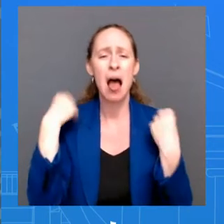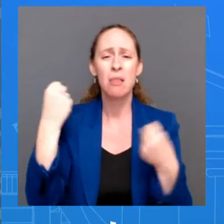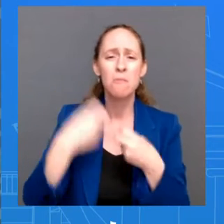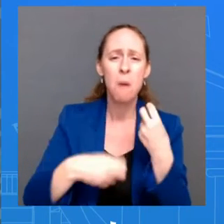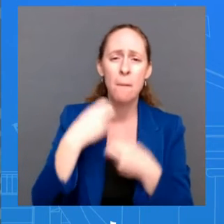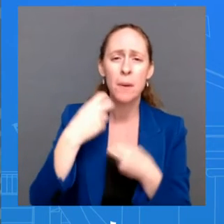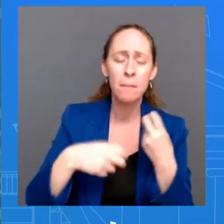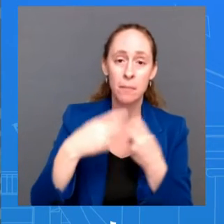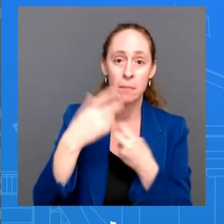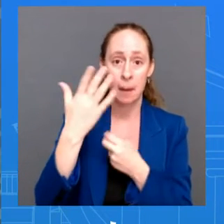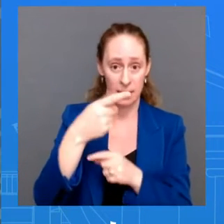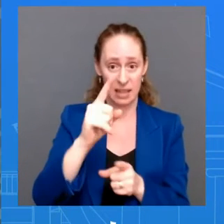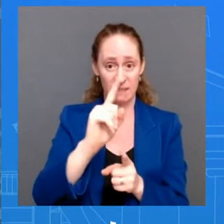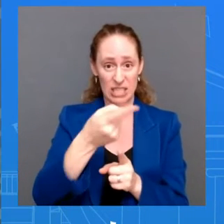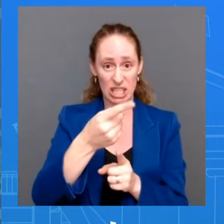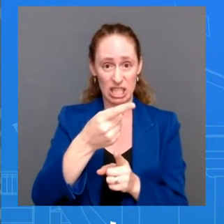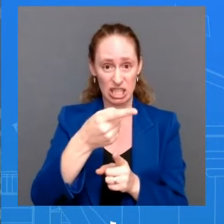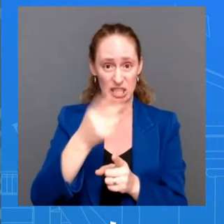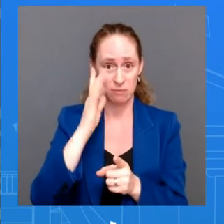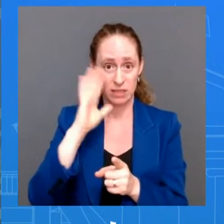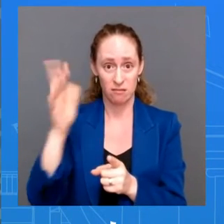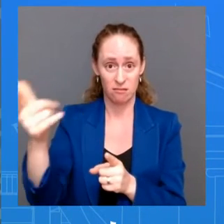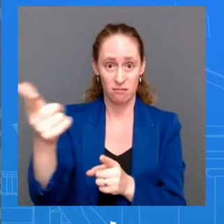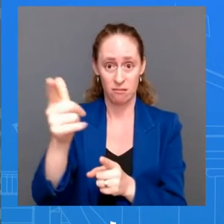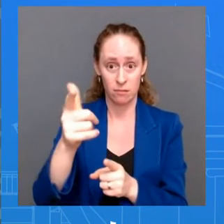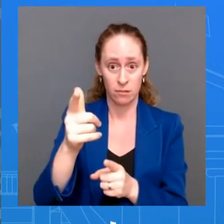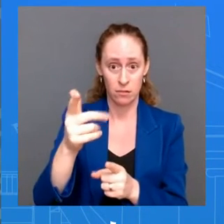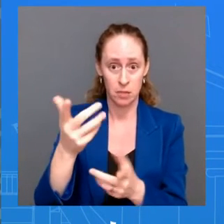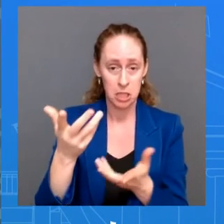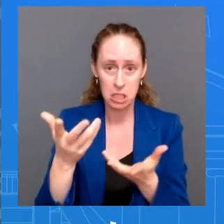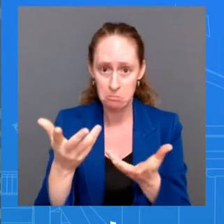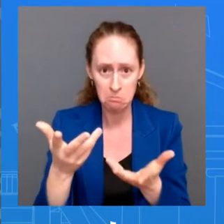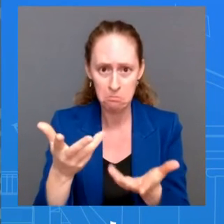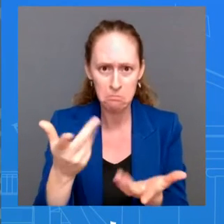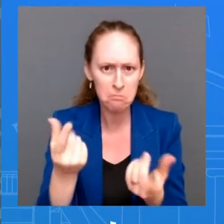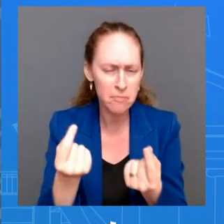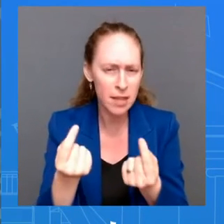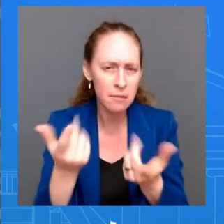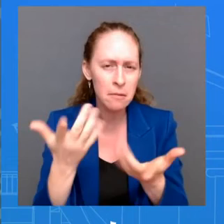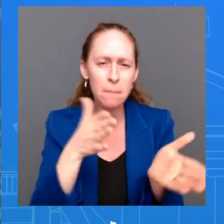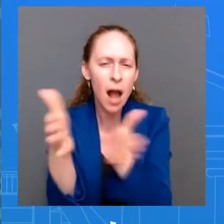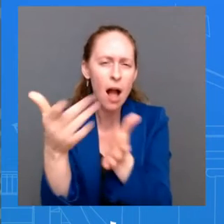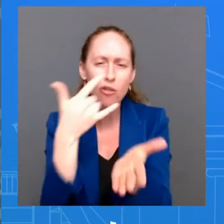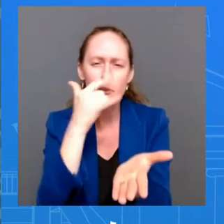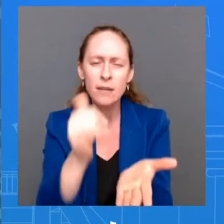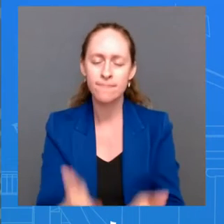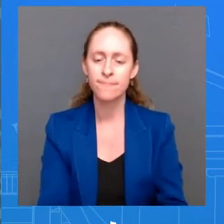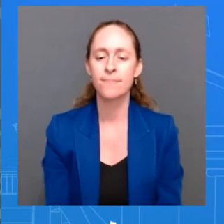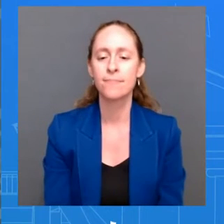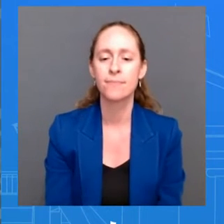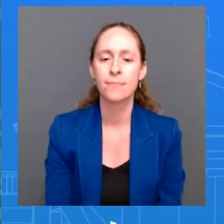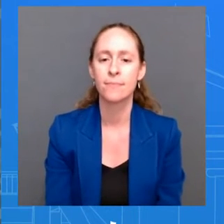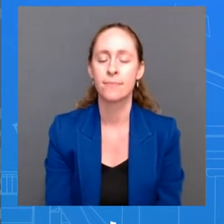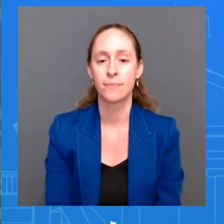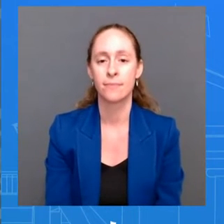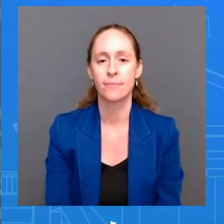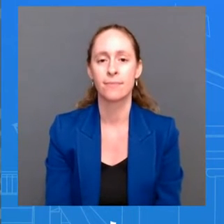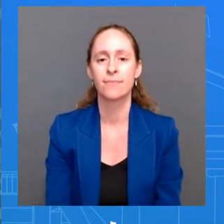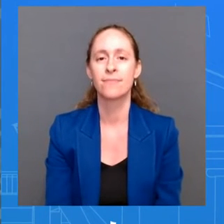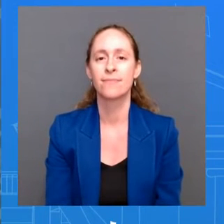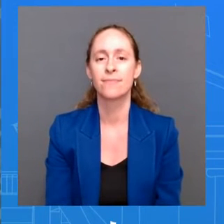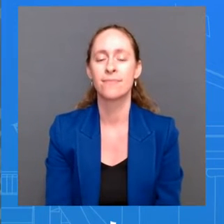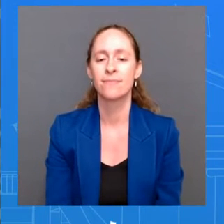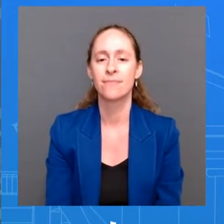today announced an agreement to purchase 66 million doses of Moderna's bivalent COVID-19 vaccine